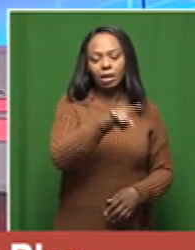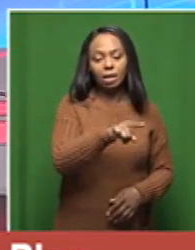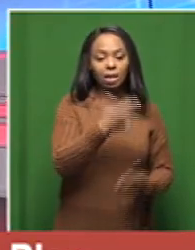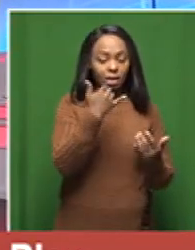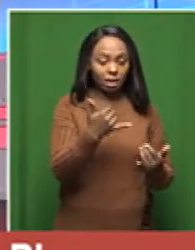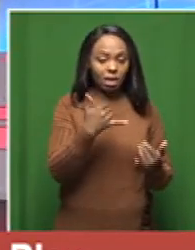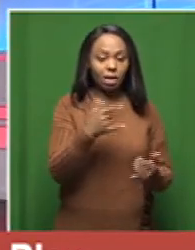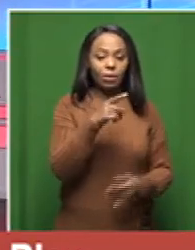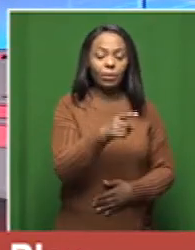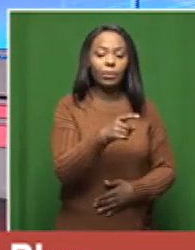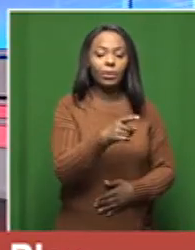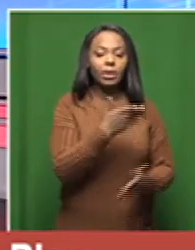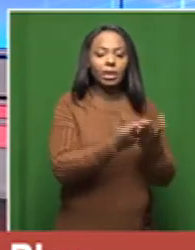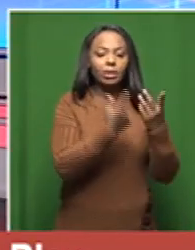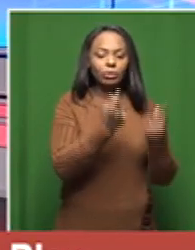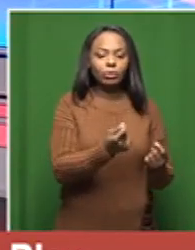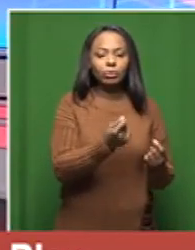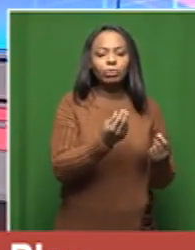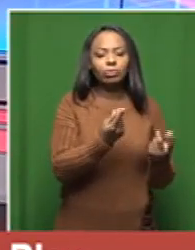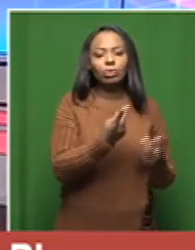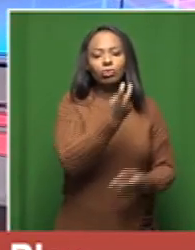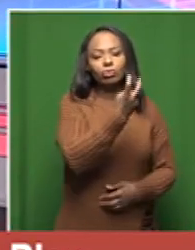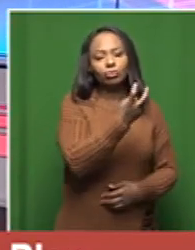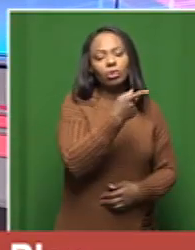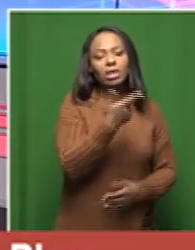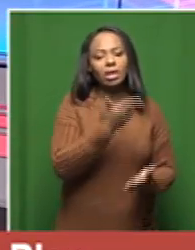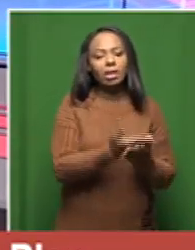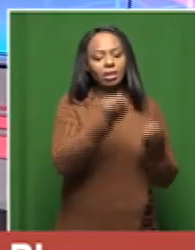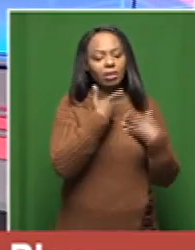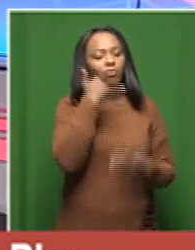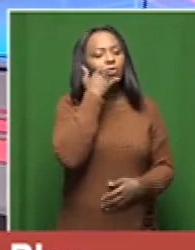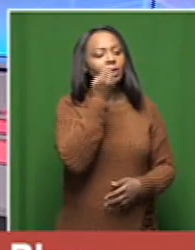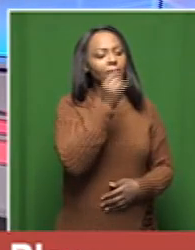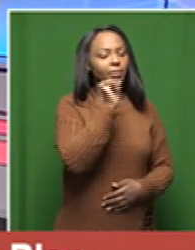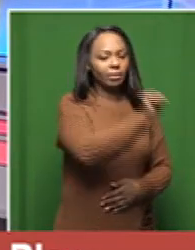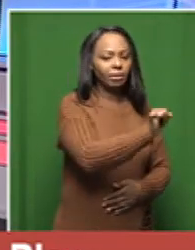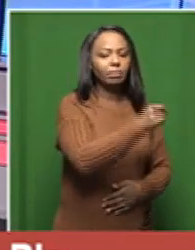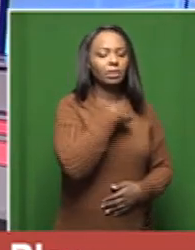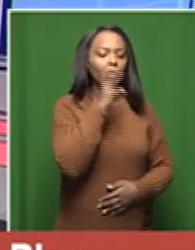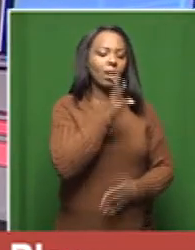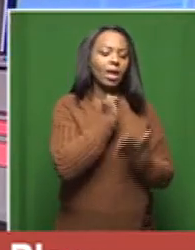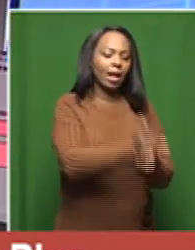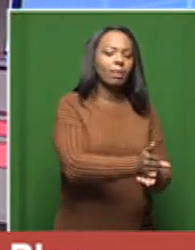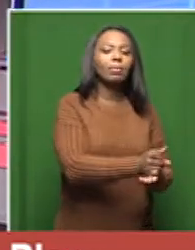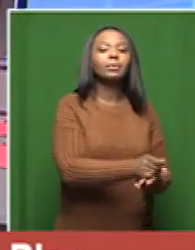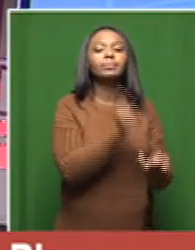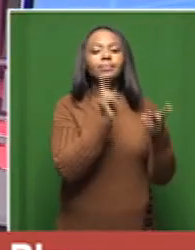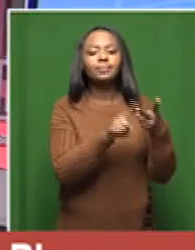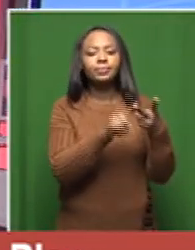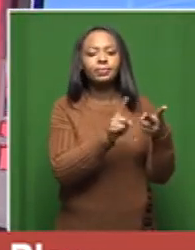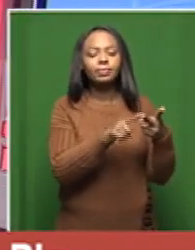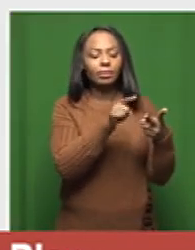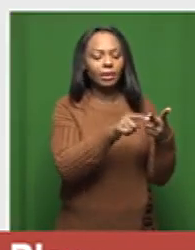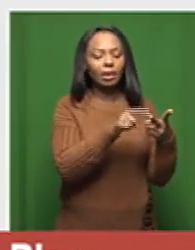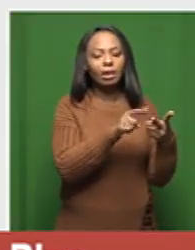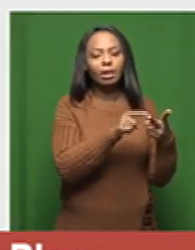the team, and I'm happy to assist her offline. But the other thing that she could do is go back